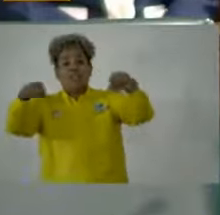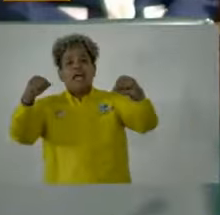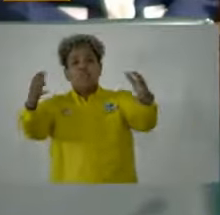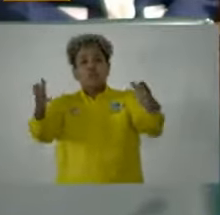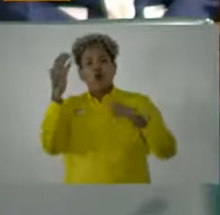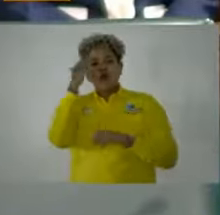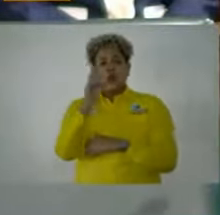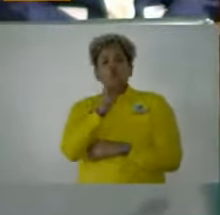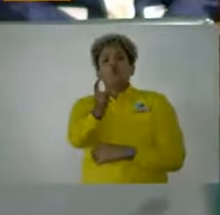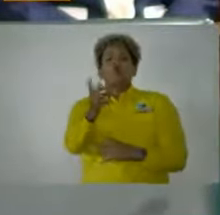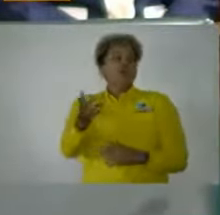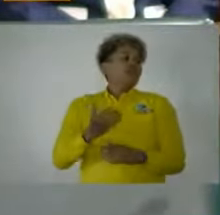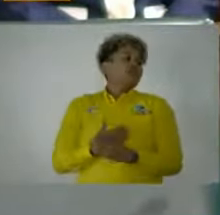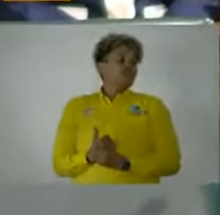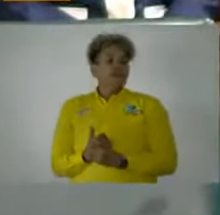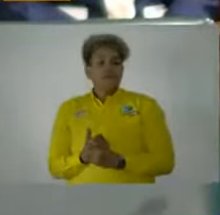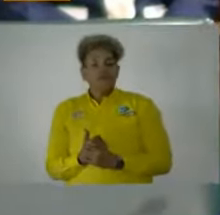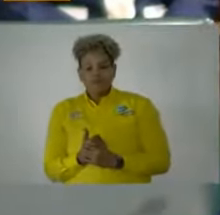truth.